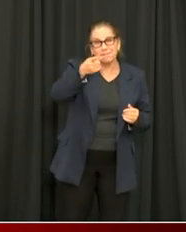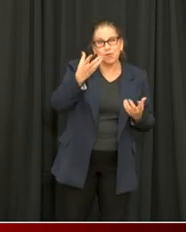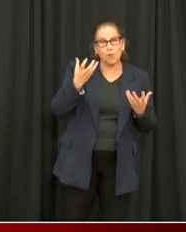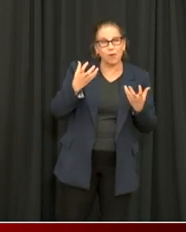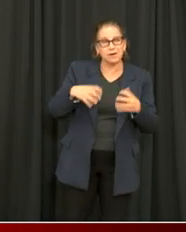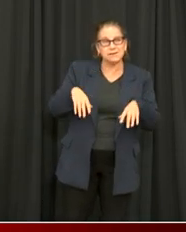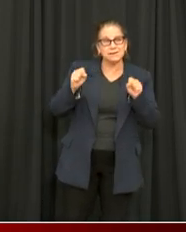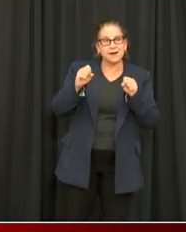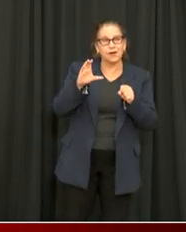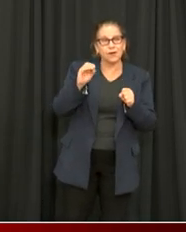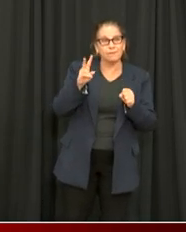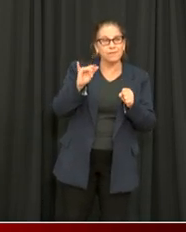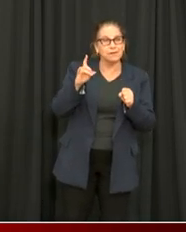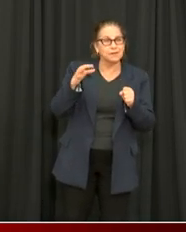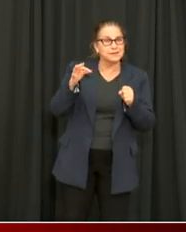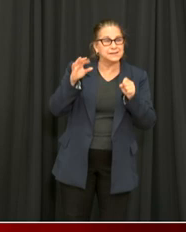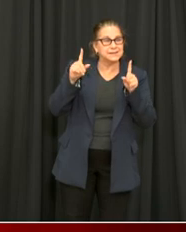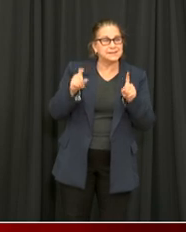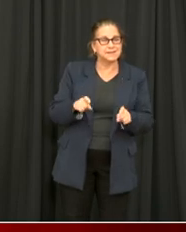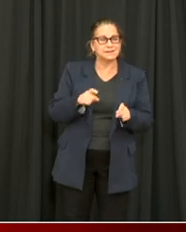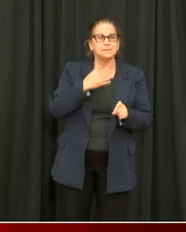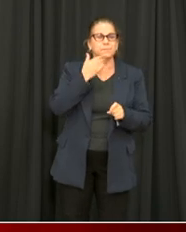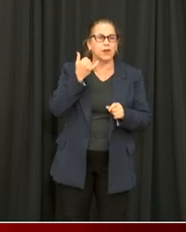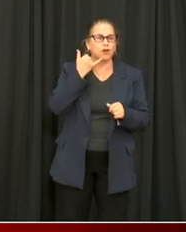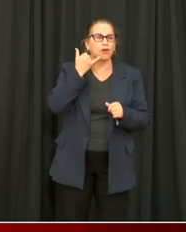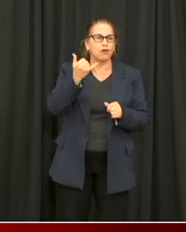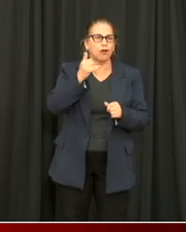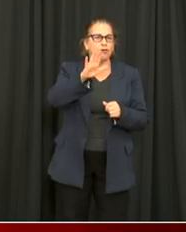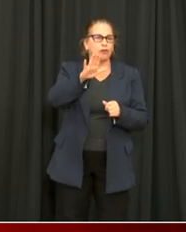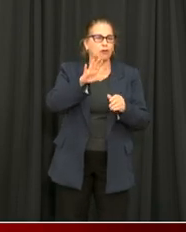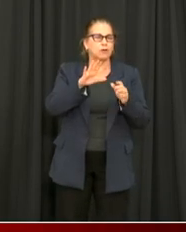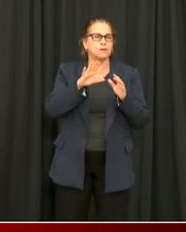provider, your doctor, or the healthcare center that you